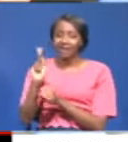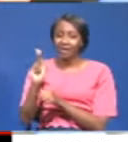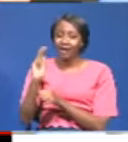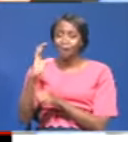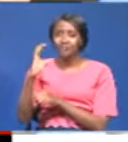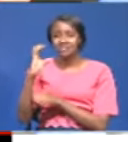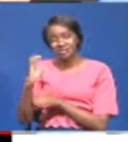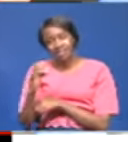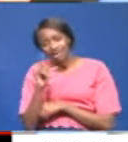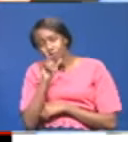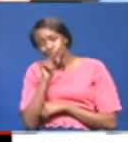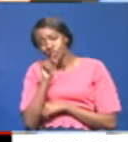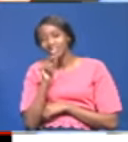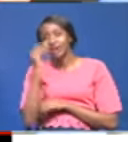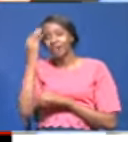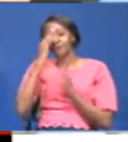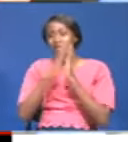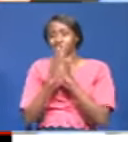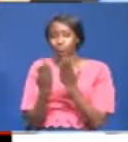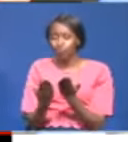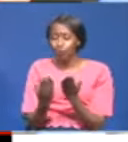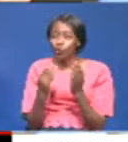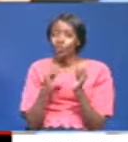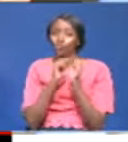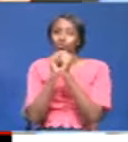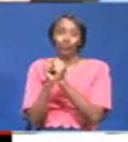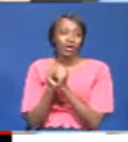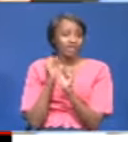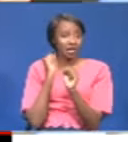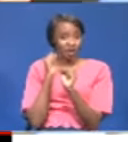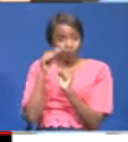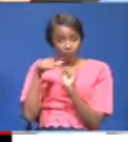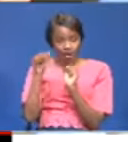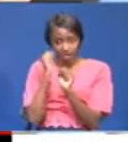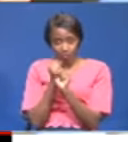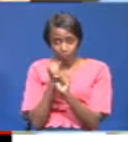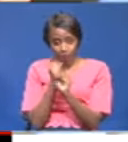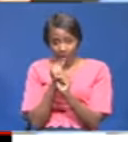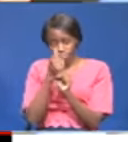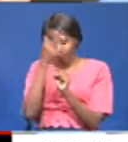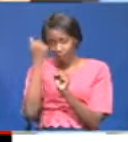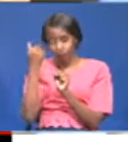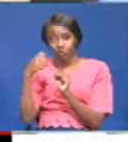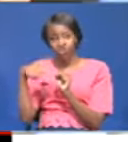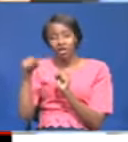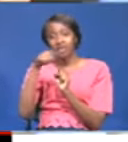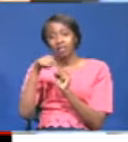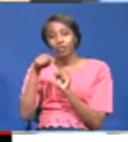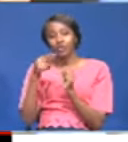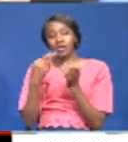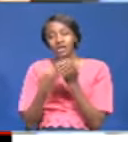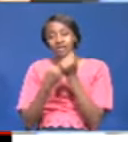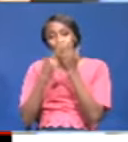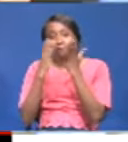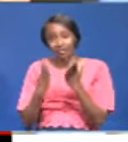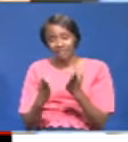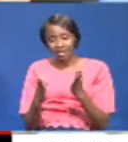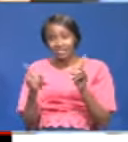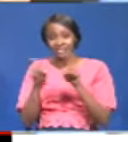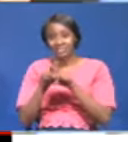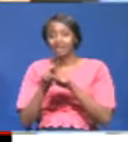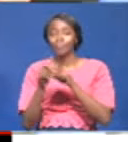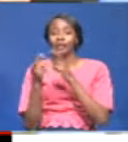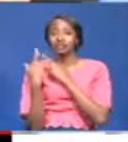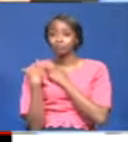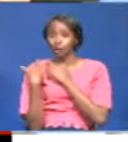Let us work with Facebook. All of us. Let us work together, because they have their duty. They are stakeholders. They are responsible for that. Now, the